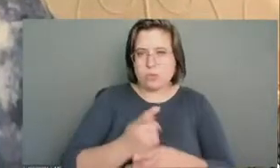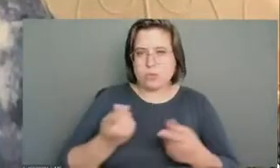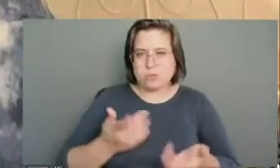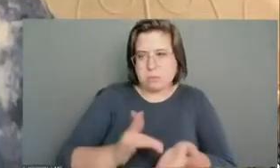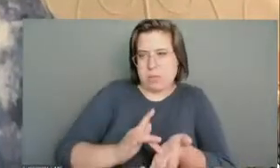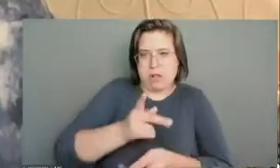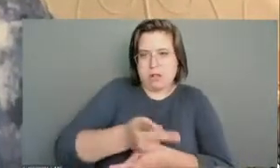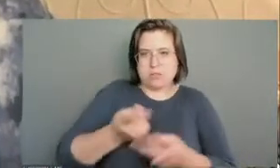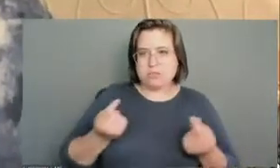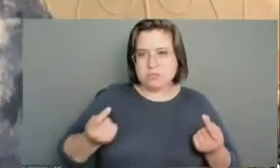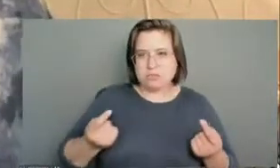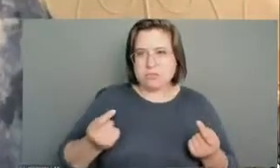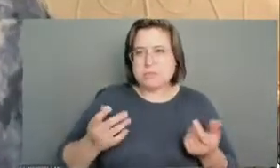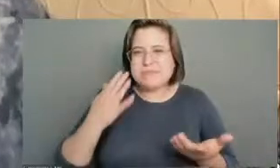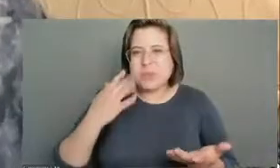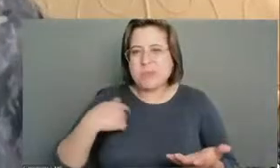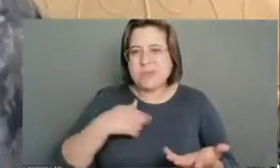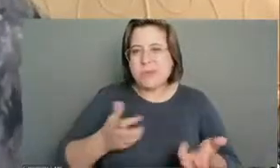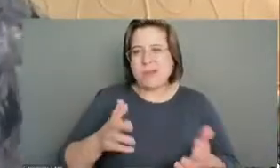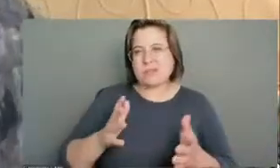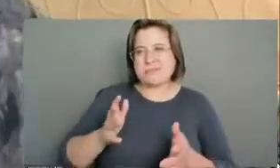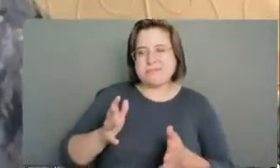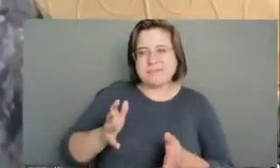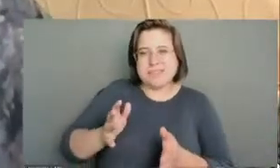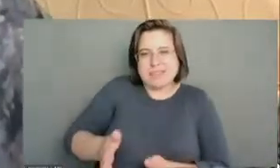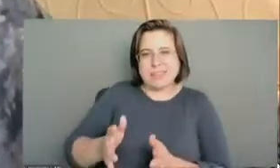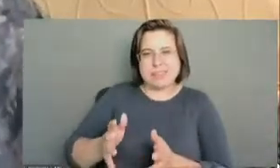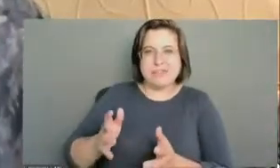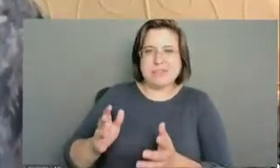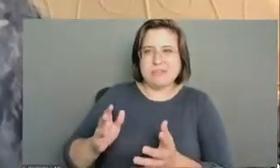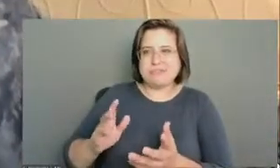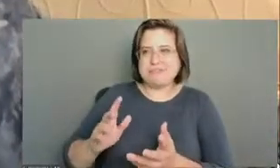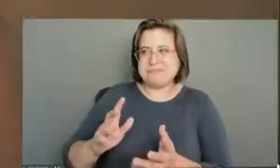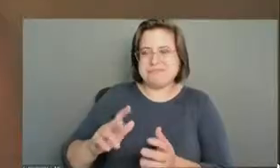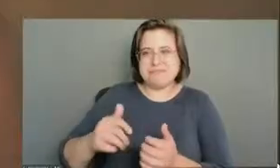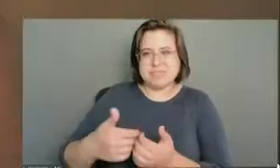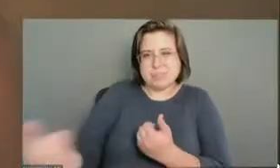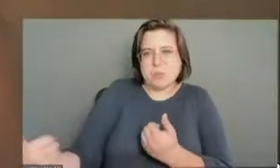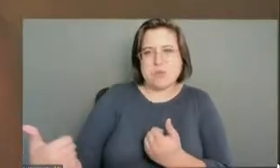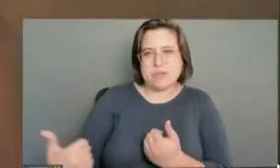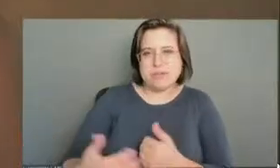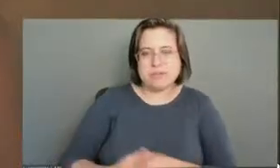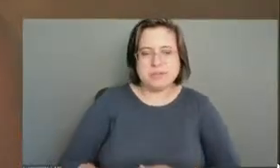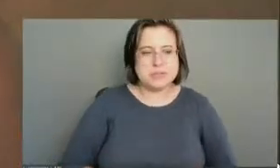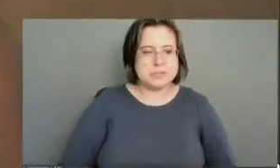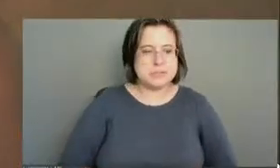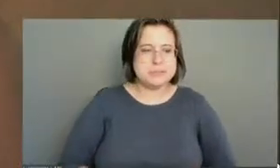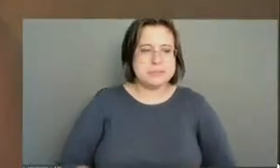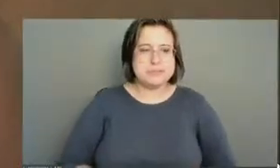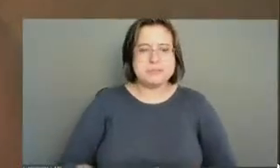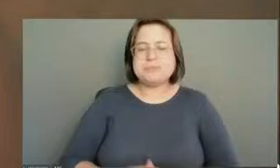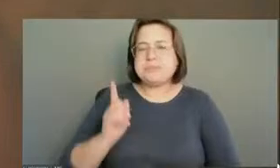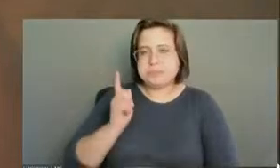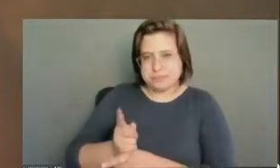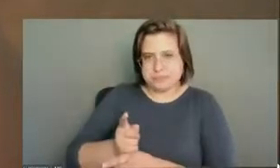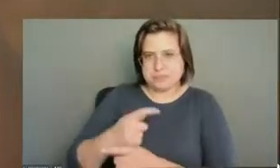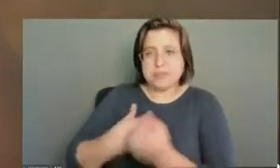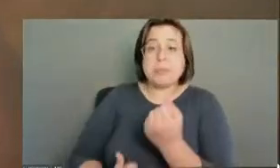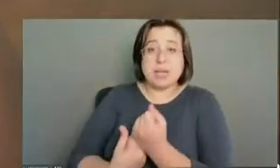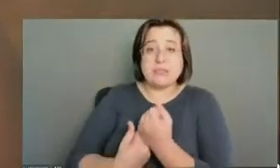care? We don't want to leave that aspect out of it, is what I'm saying. Right. I'm an advocate for virtual